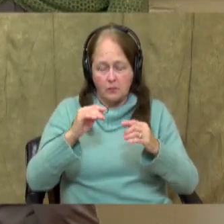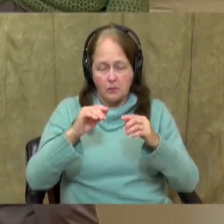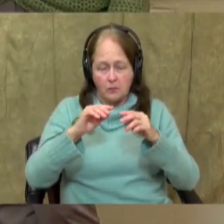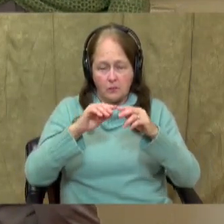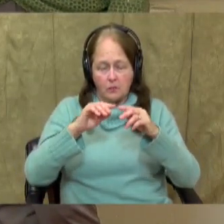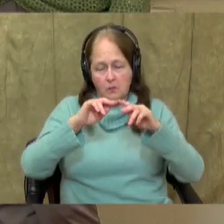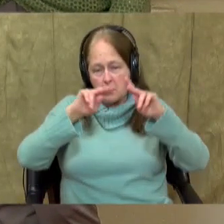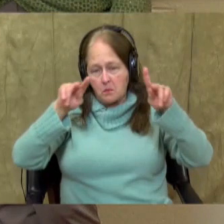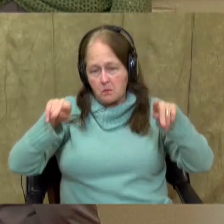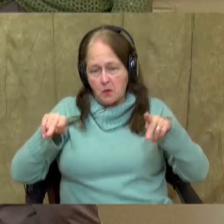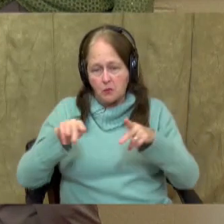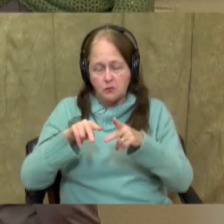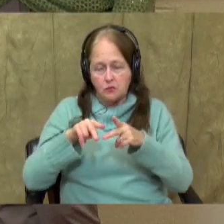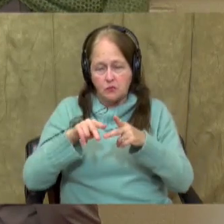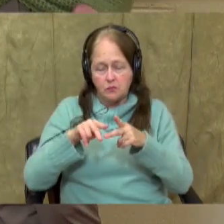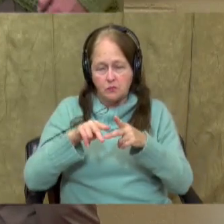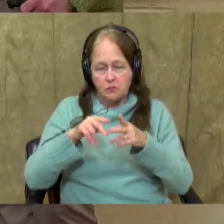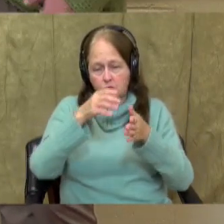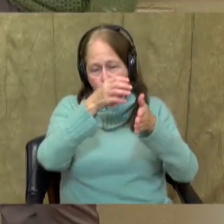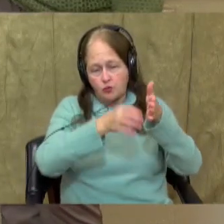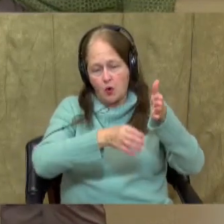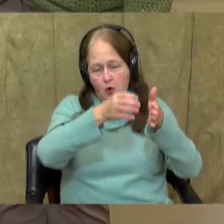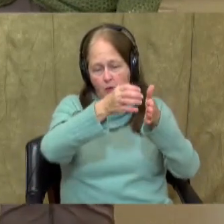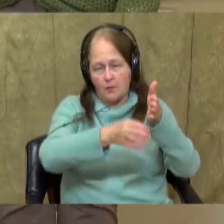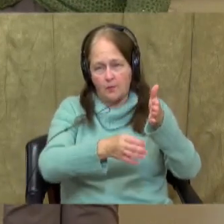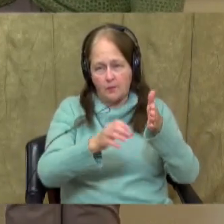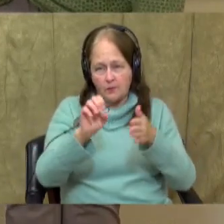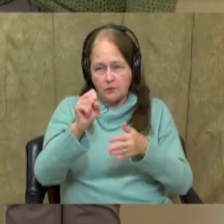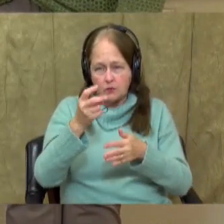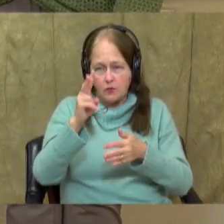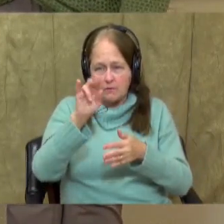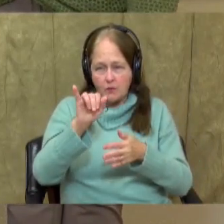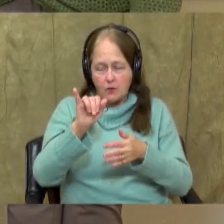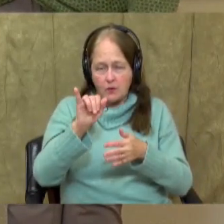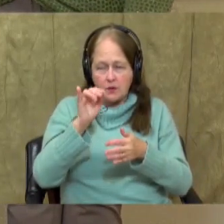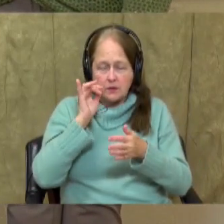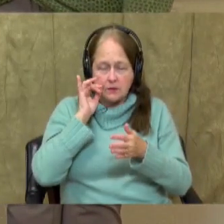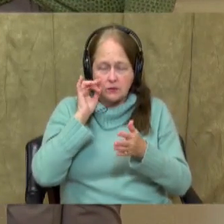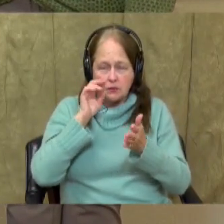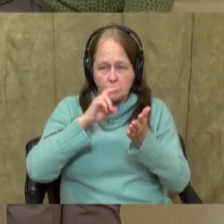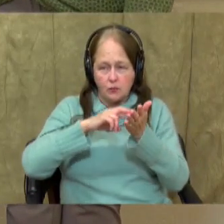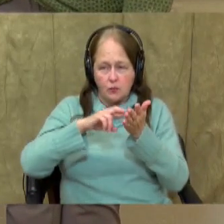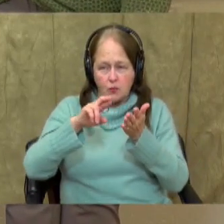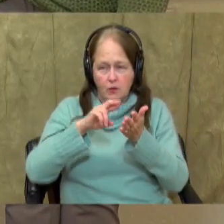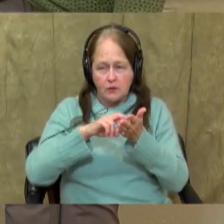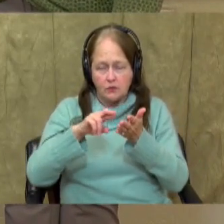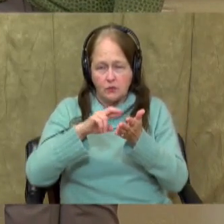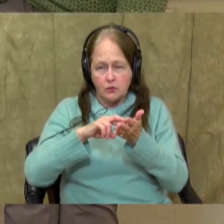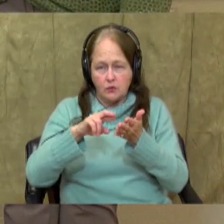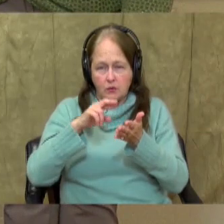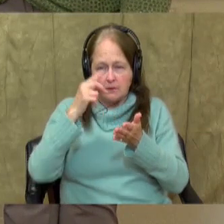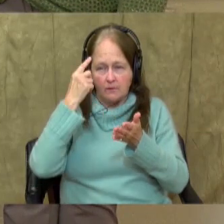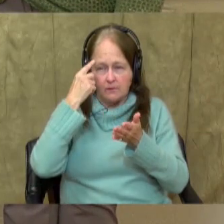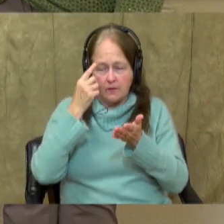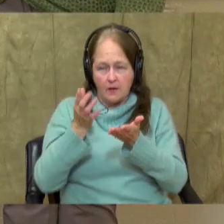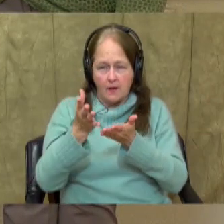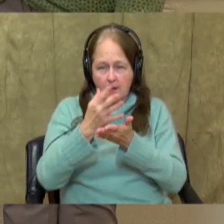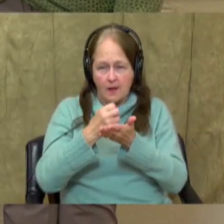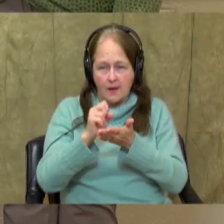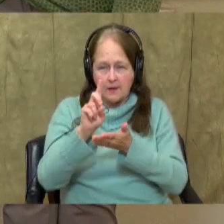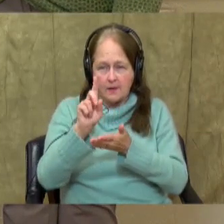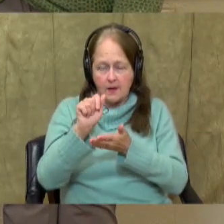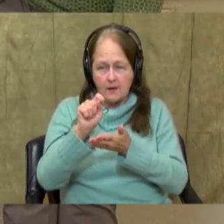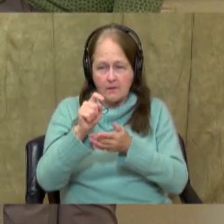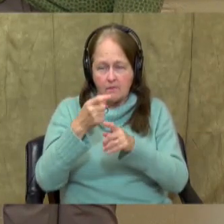chart, or label the data. So a survey is a research method used for collecting